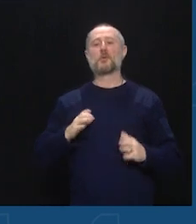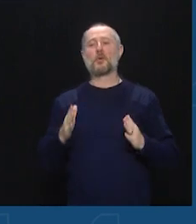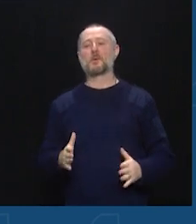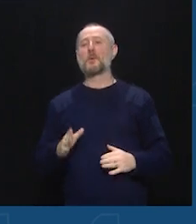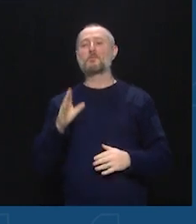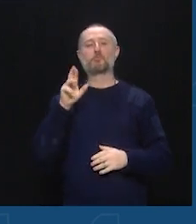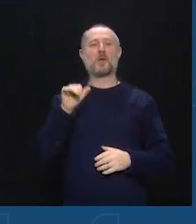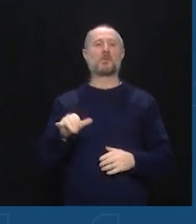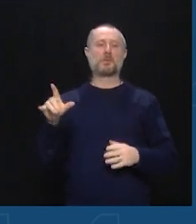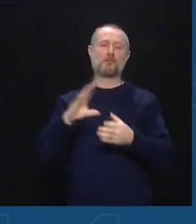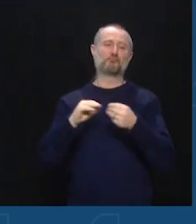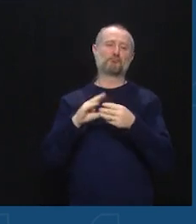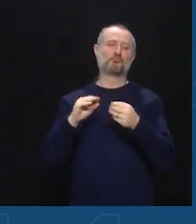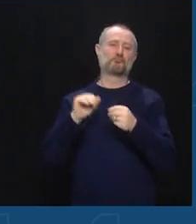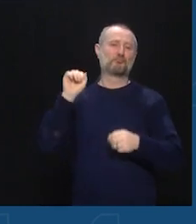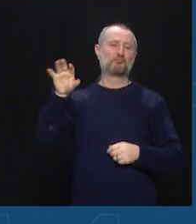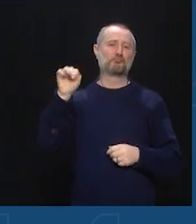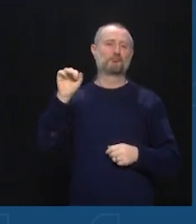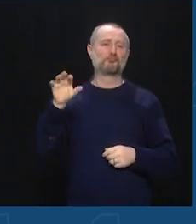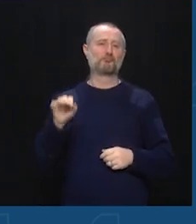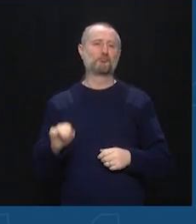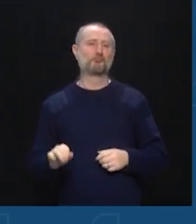Bray?